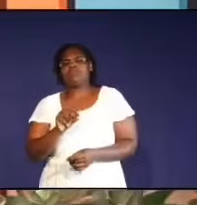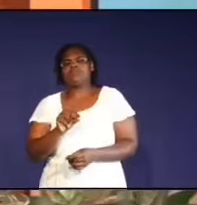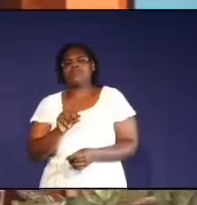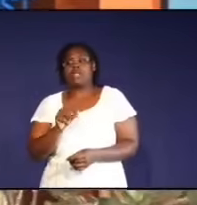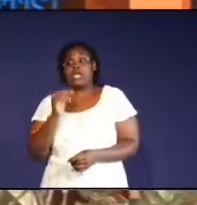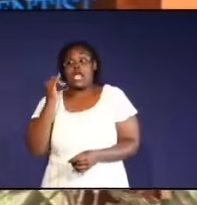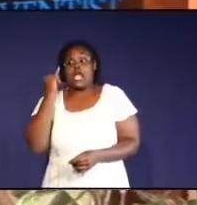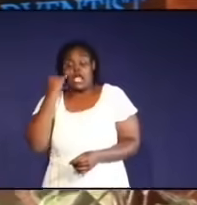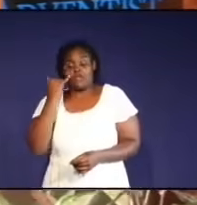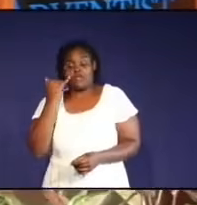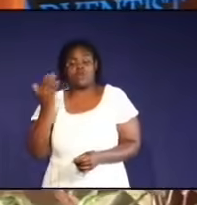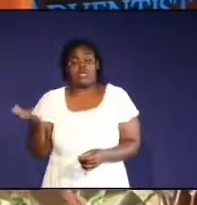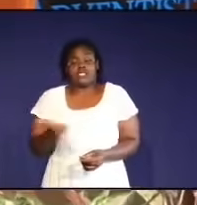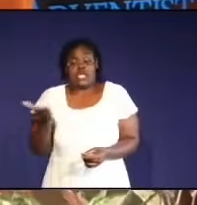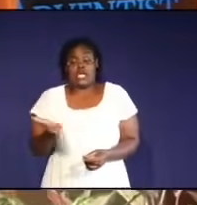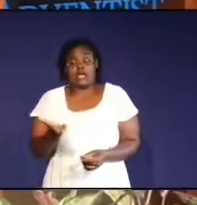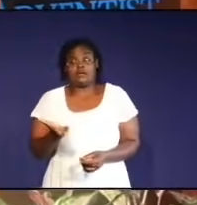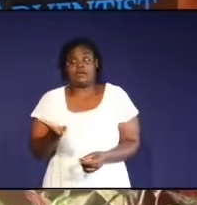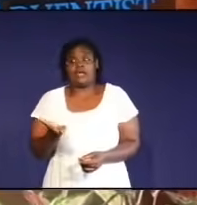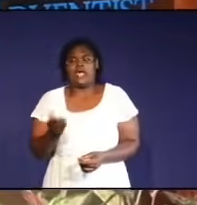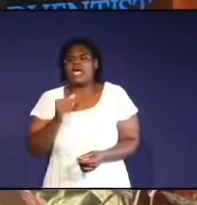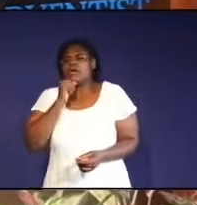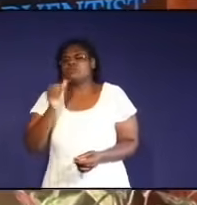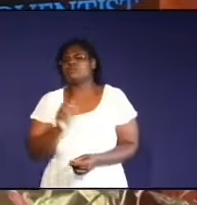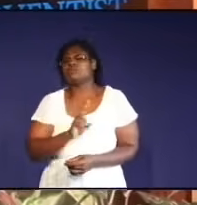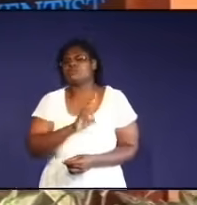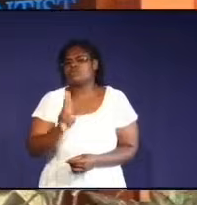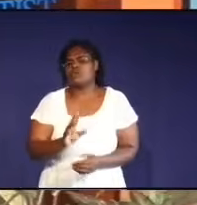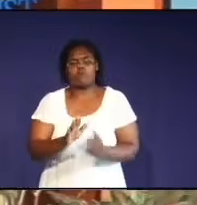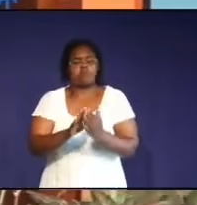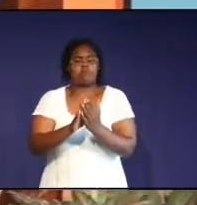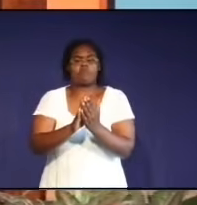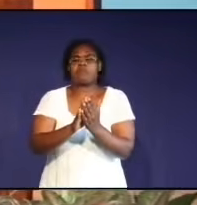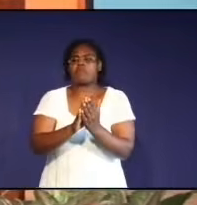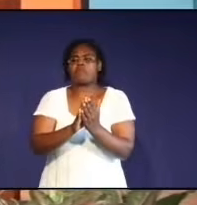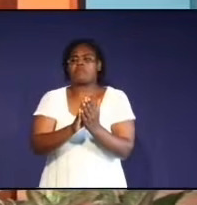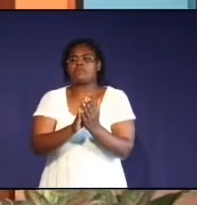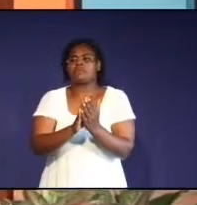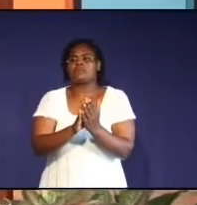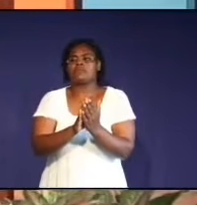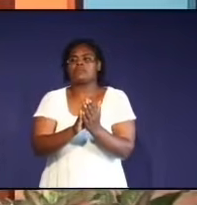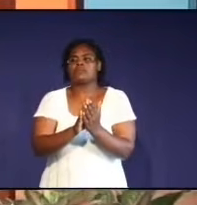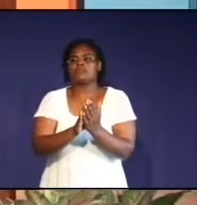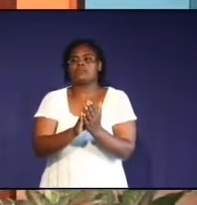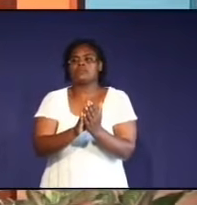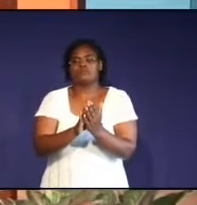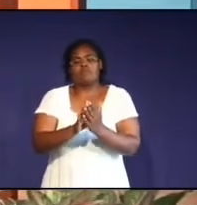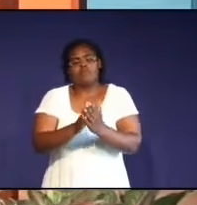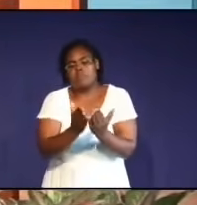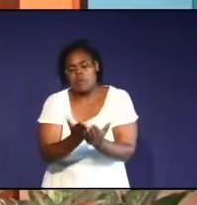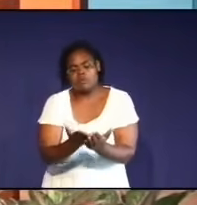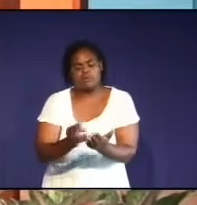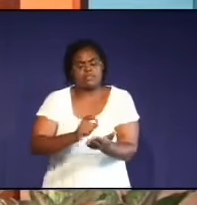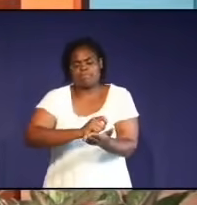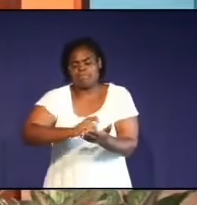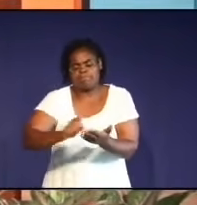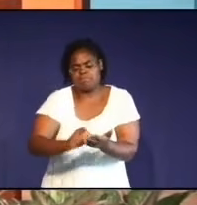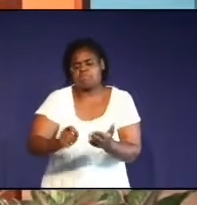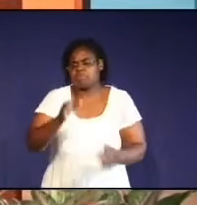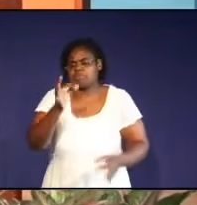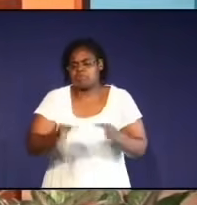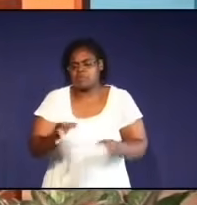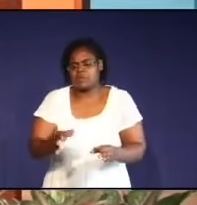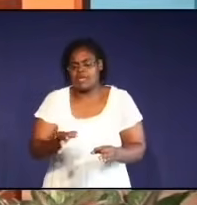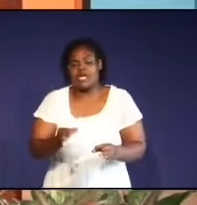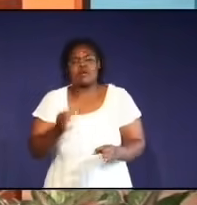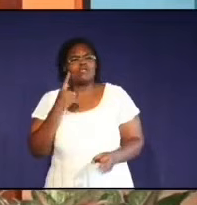was writing today, he wouldn't talk about books writing up the judgment. He'll talk about